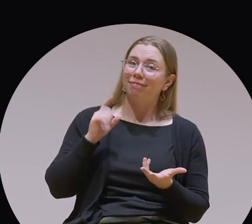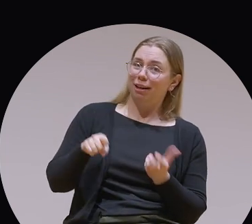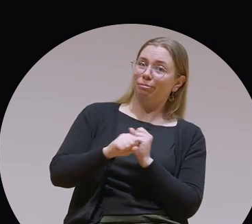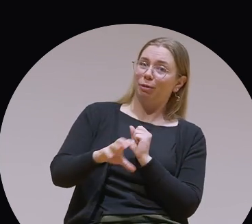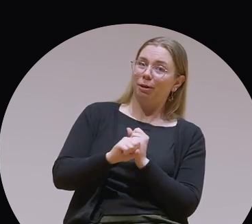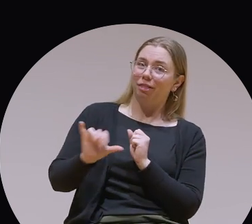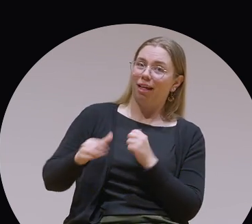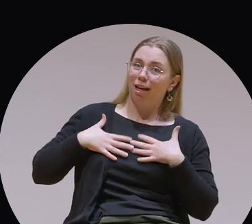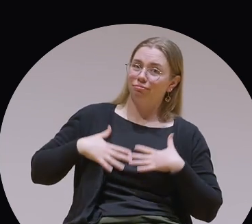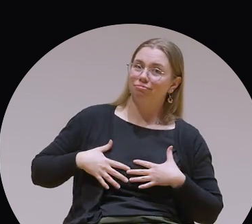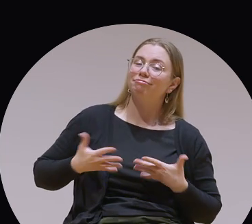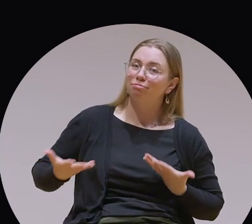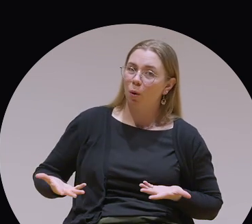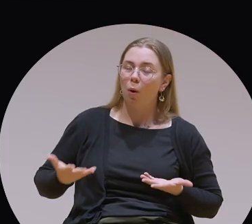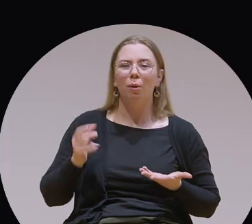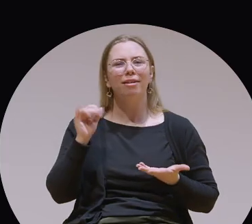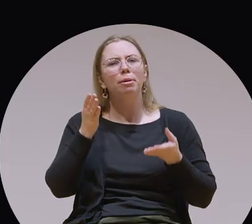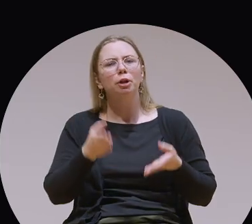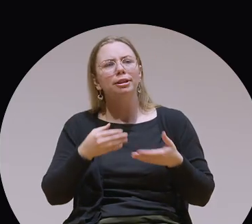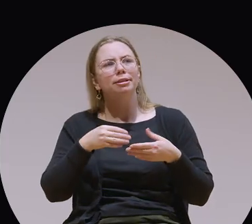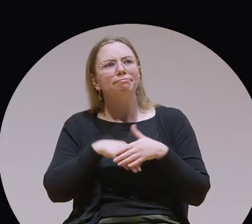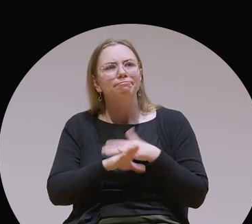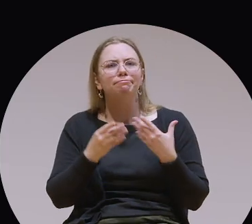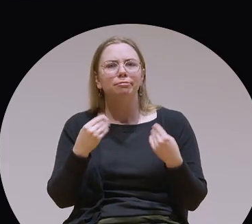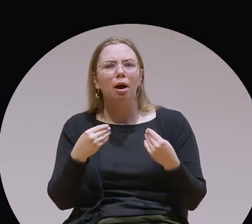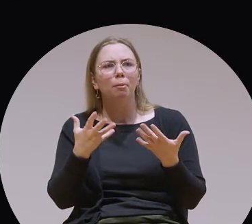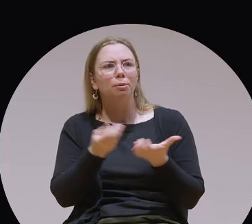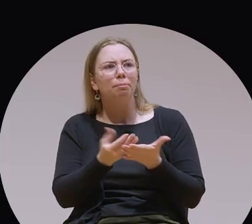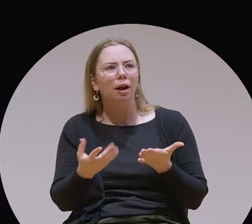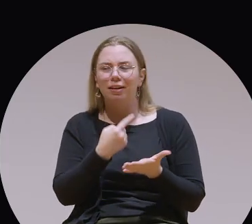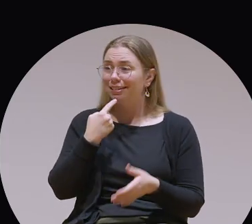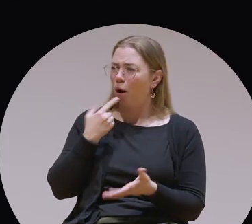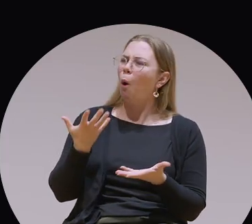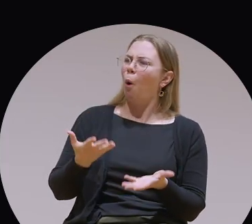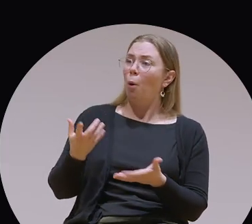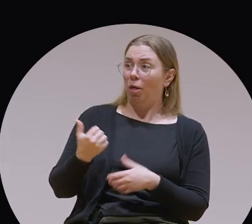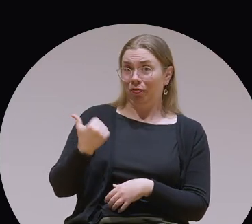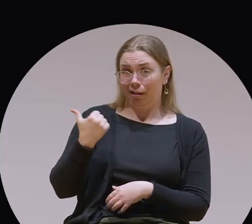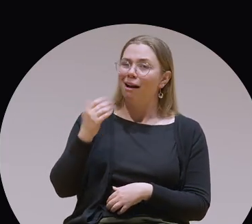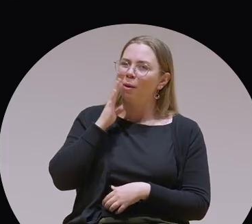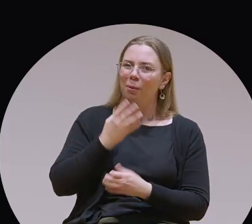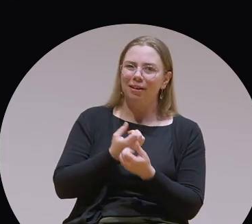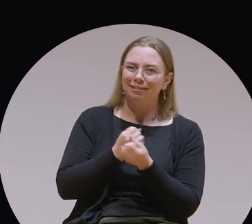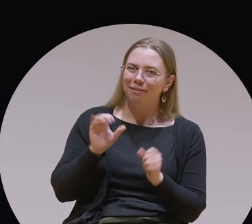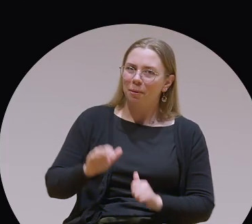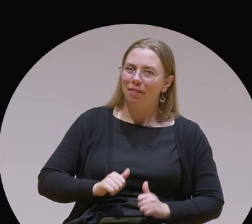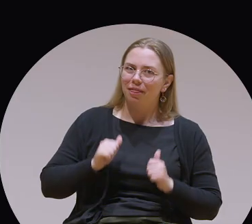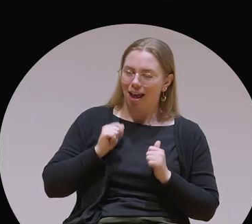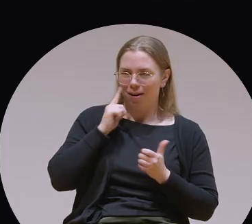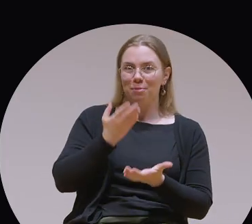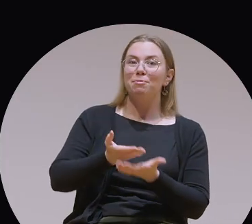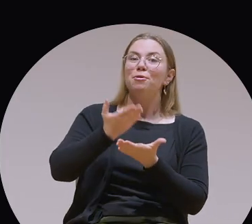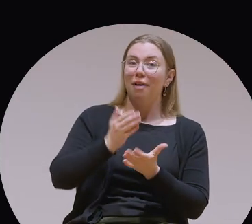say to their client when they came in, look, this will save you in battle, and I can prove it by shooting the armor. So this is actually a